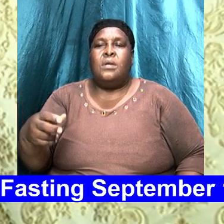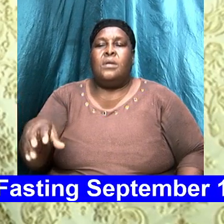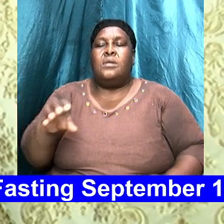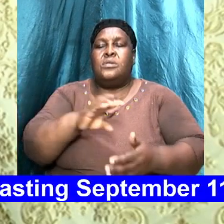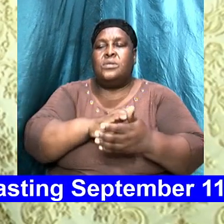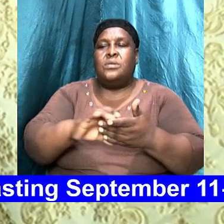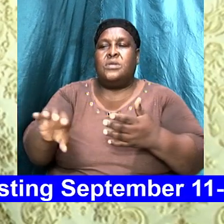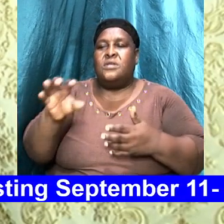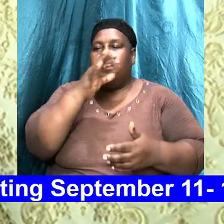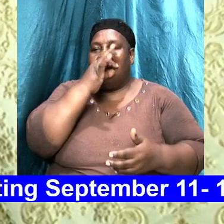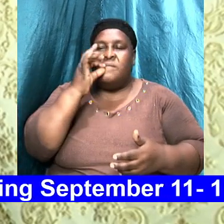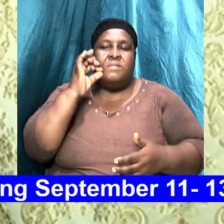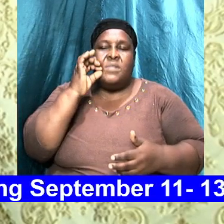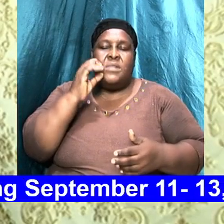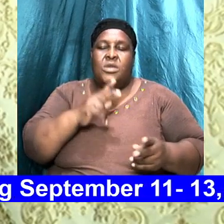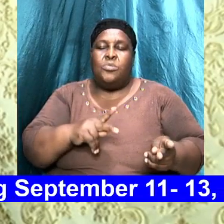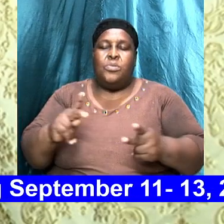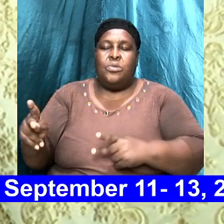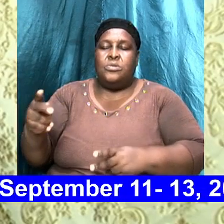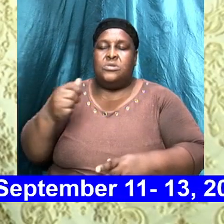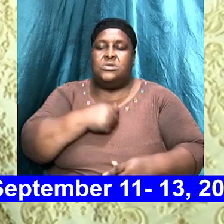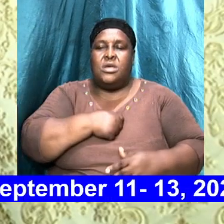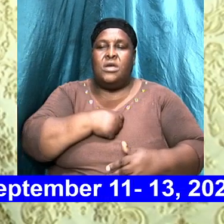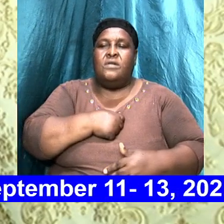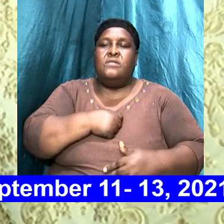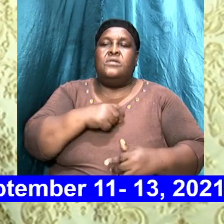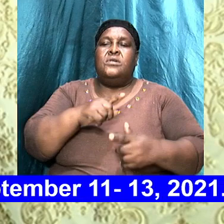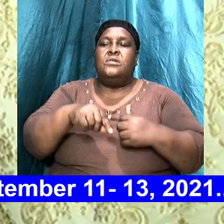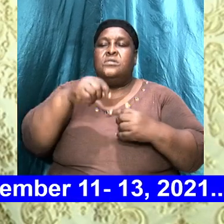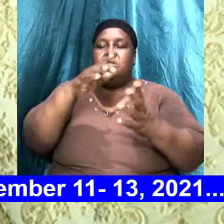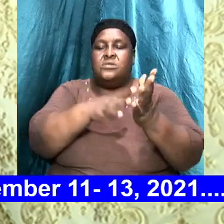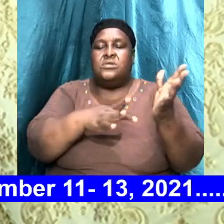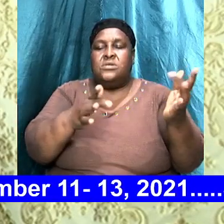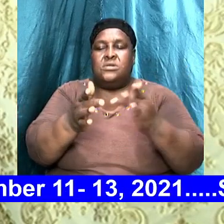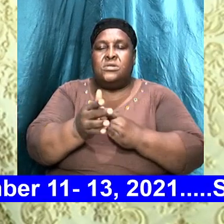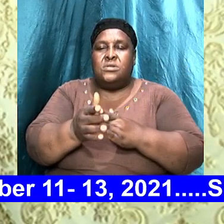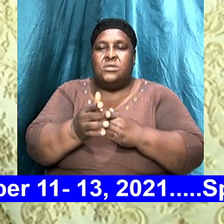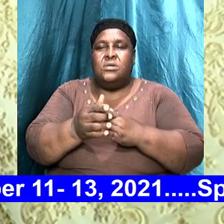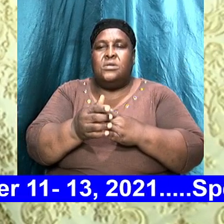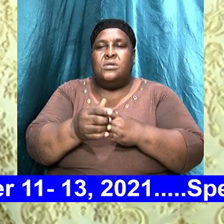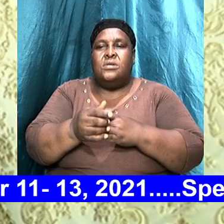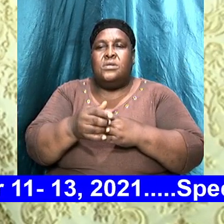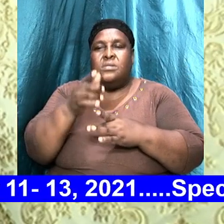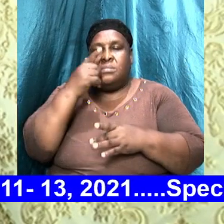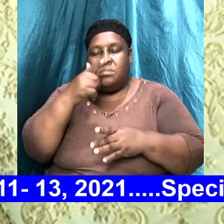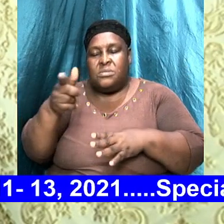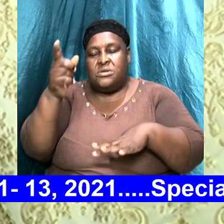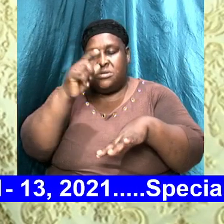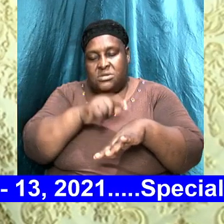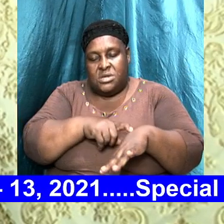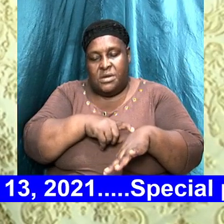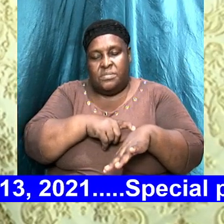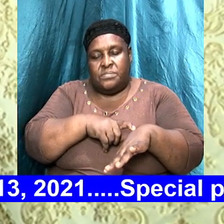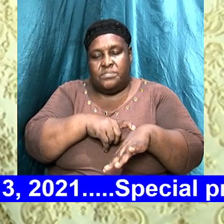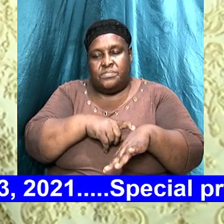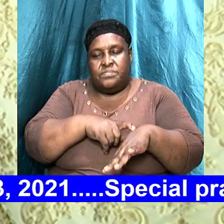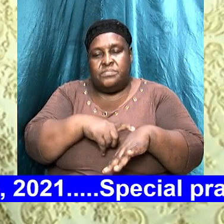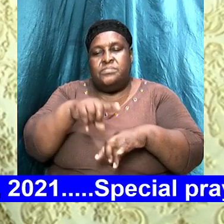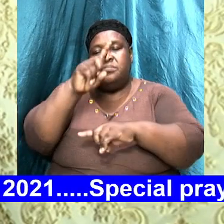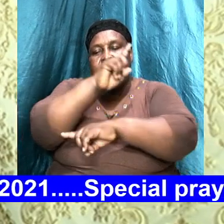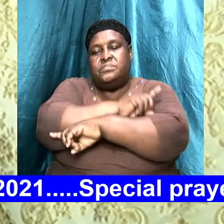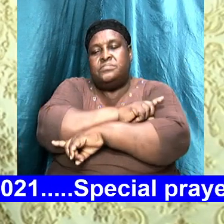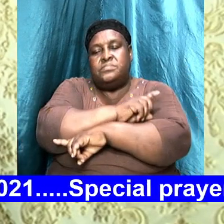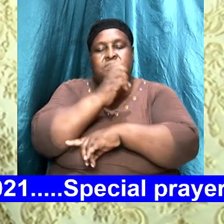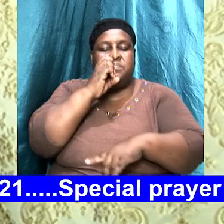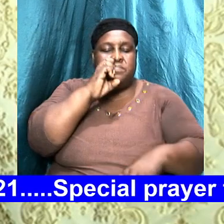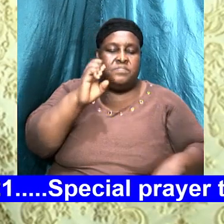presenting ourselves to the Lord let us look at the time you know the days are